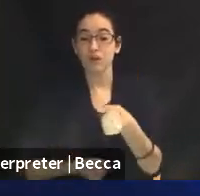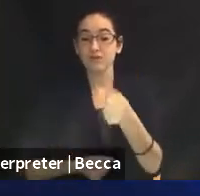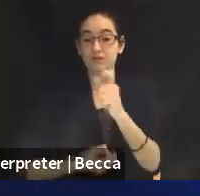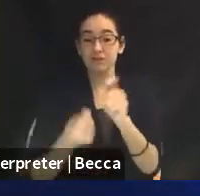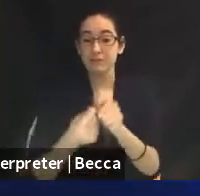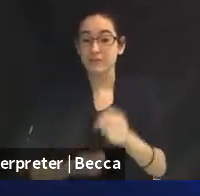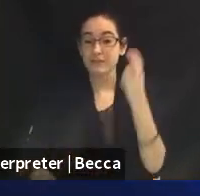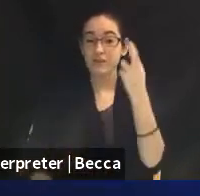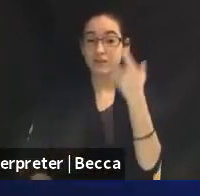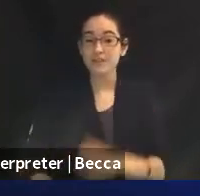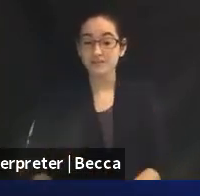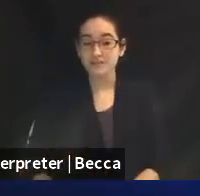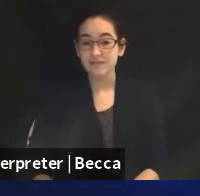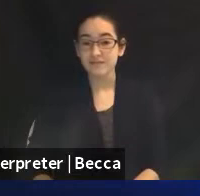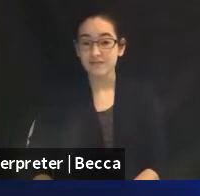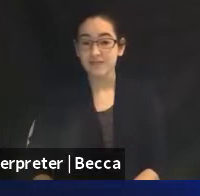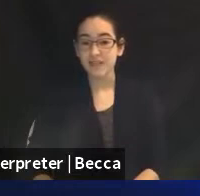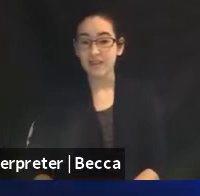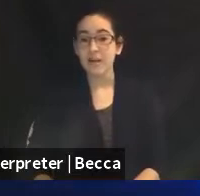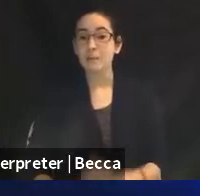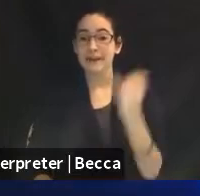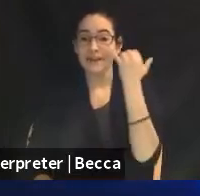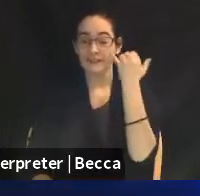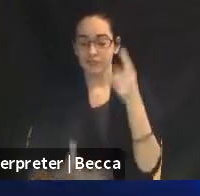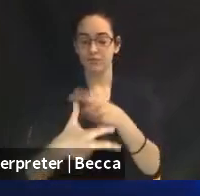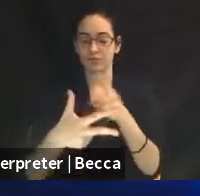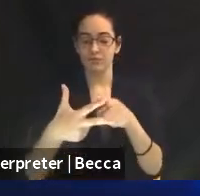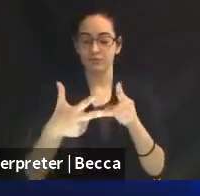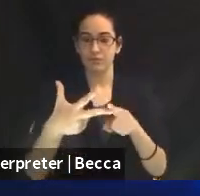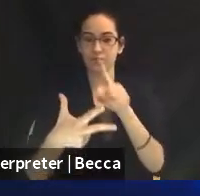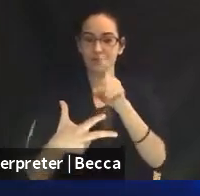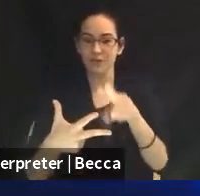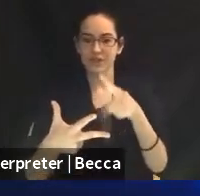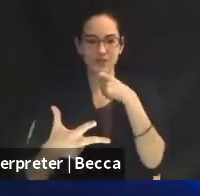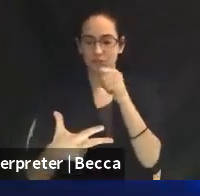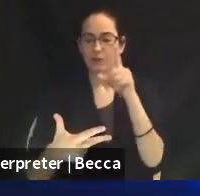Because if we don't answer those questions, it erodes confidence.